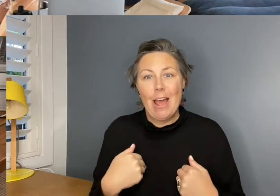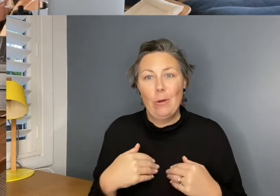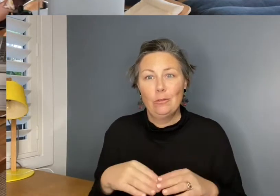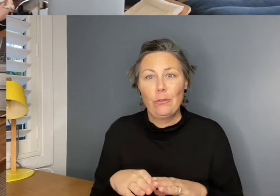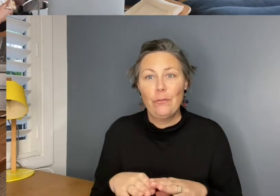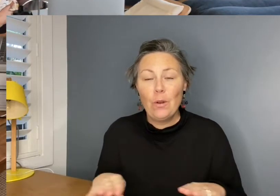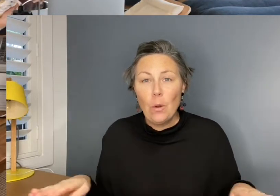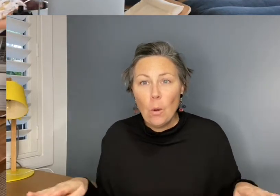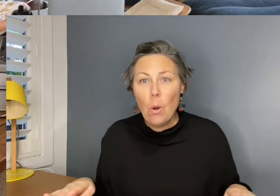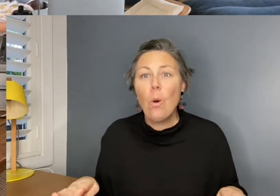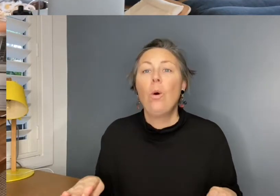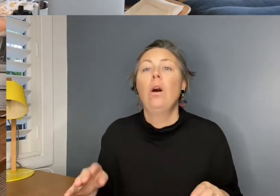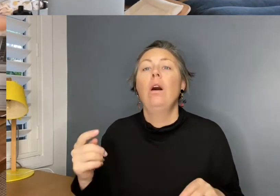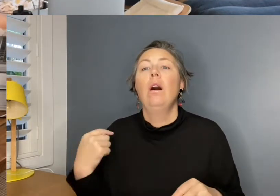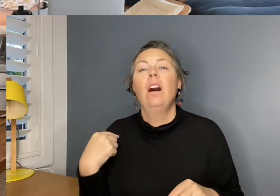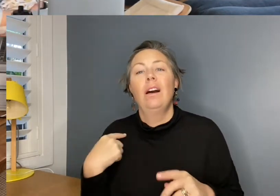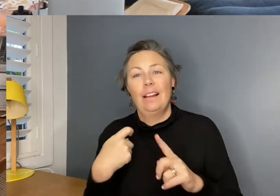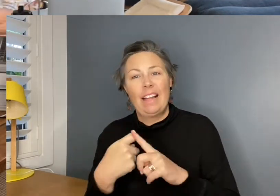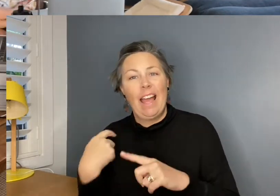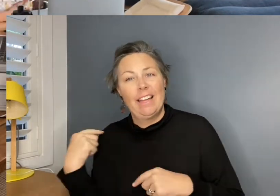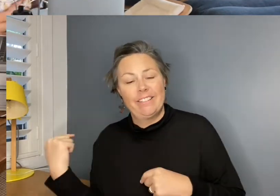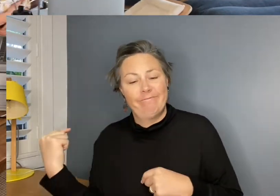dig deep and get all of her,